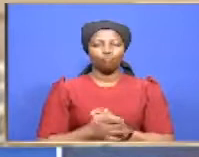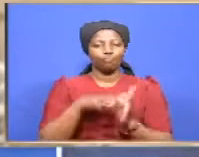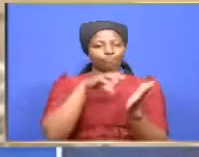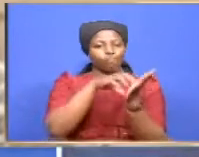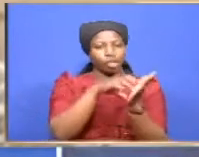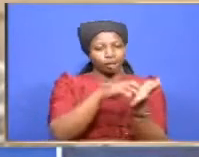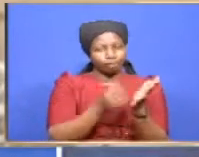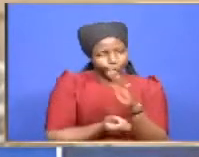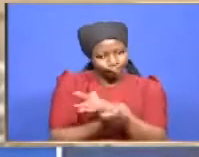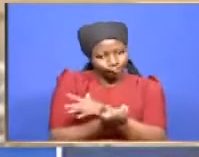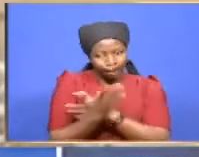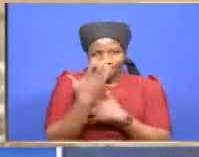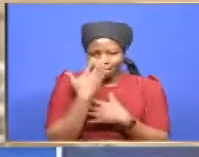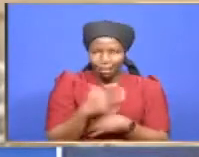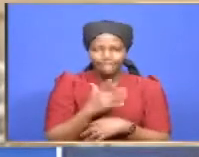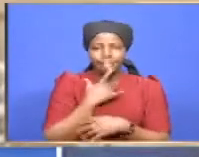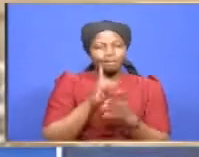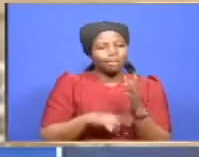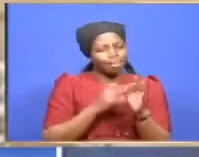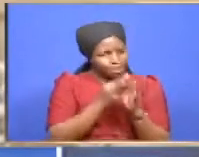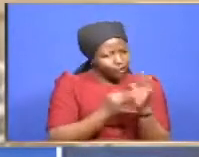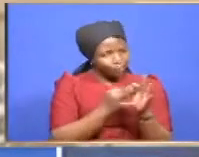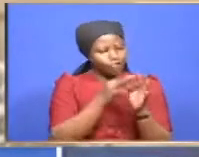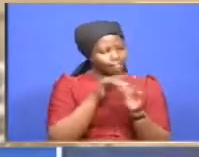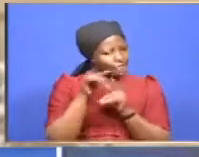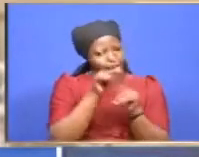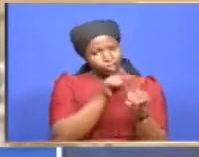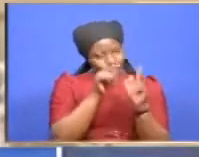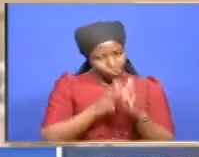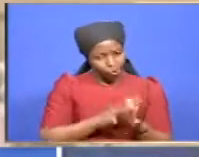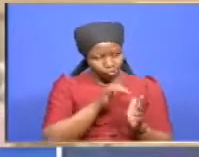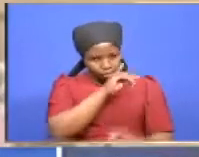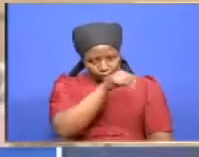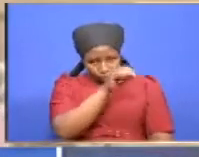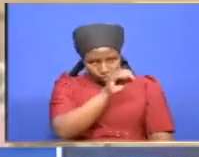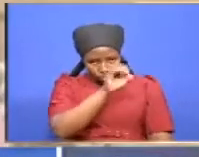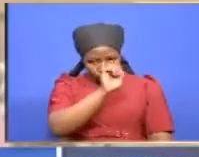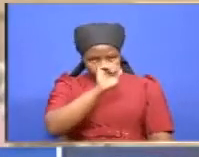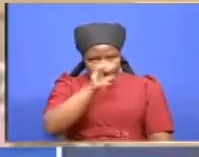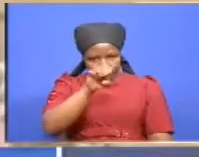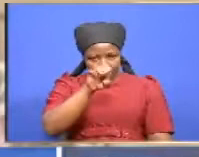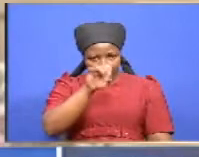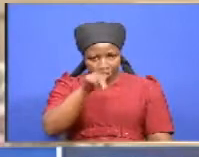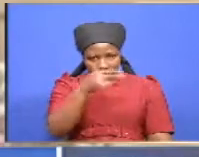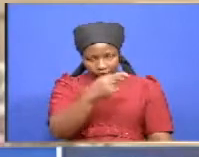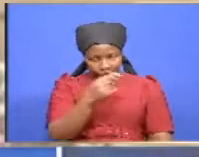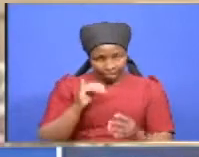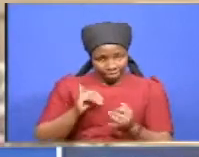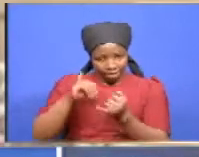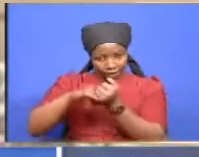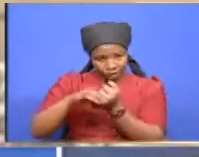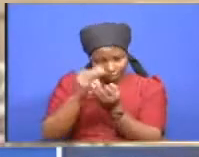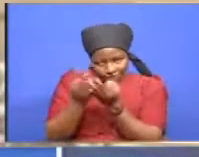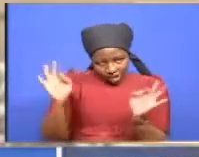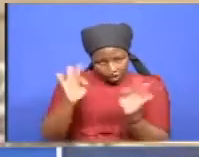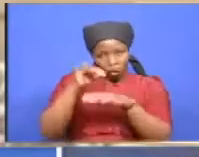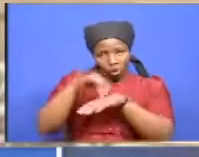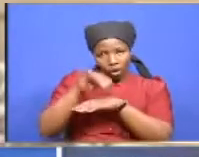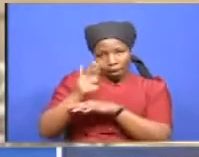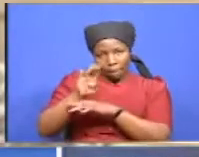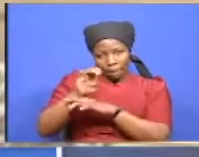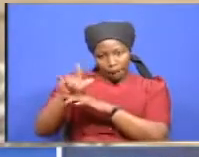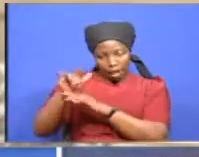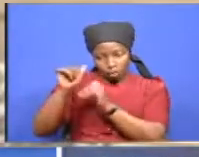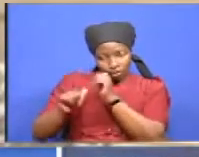if indeed the accused is Joseph Gikonyo and the wife were to be released on bail, which they were seeking today